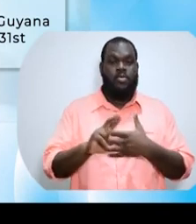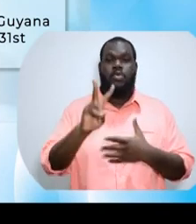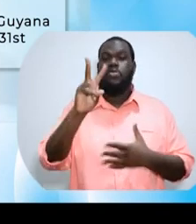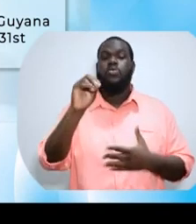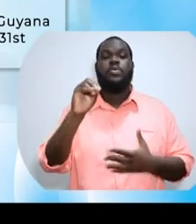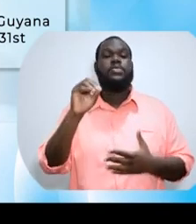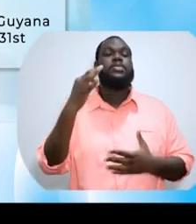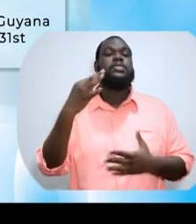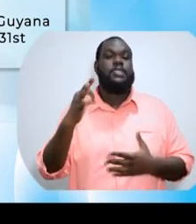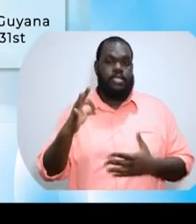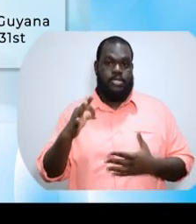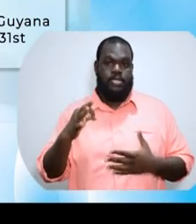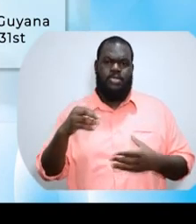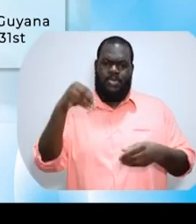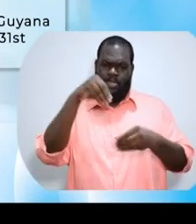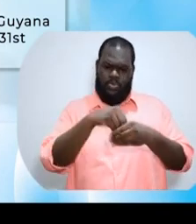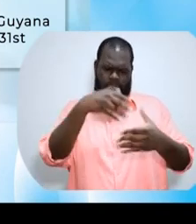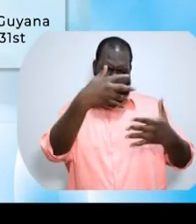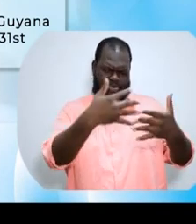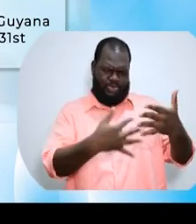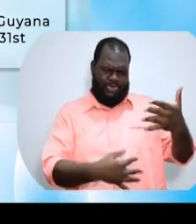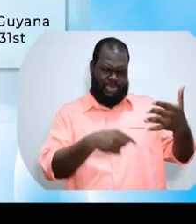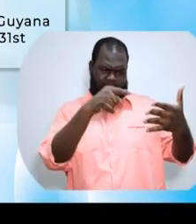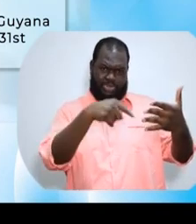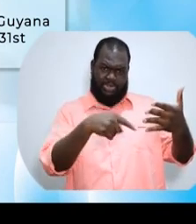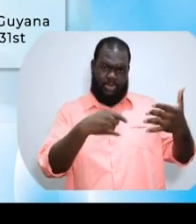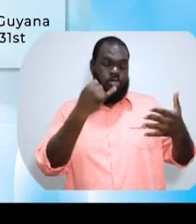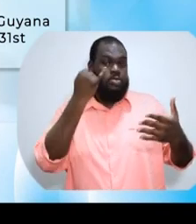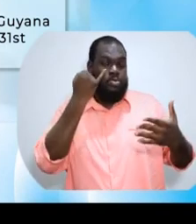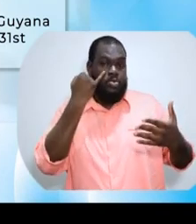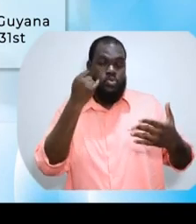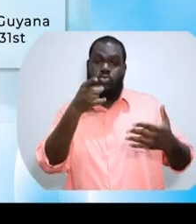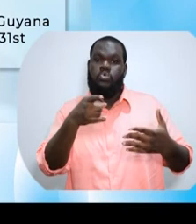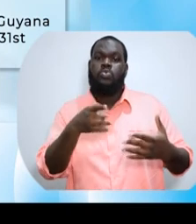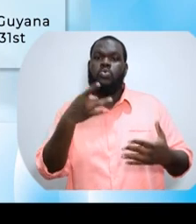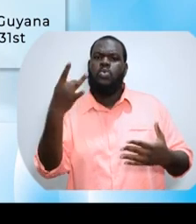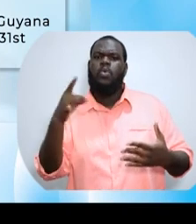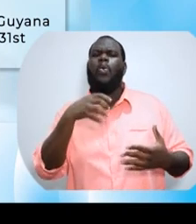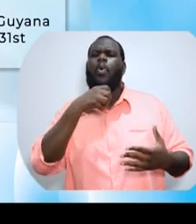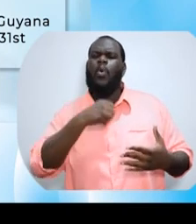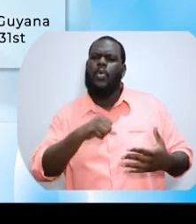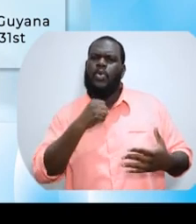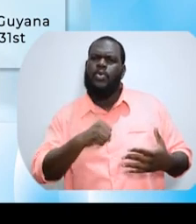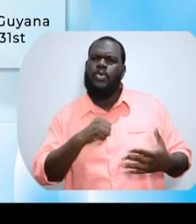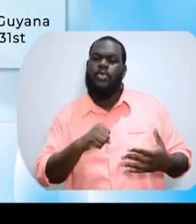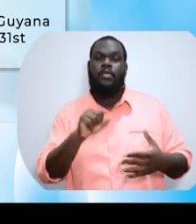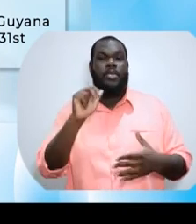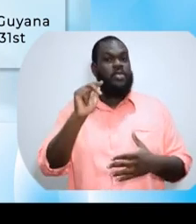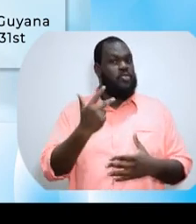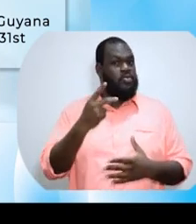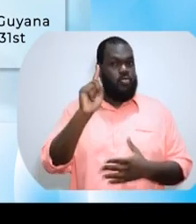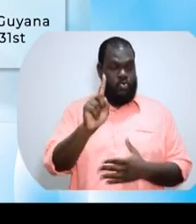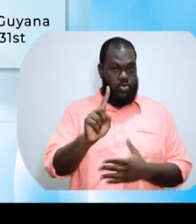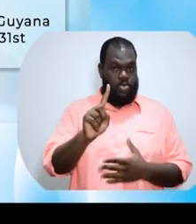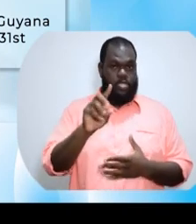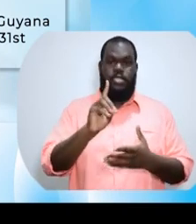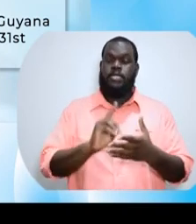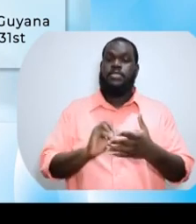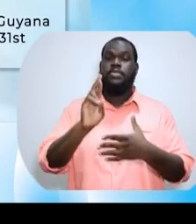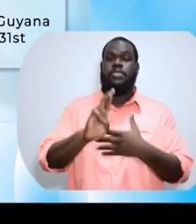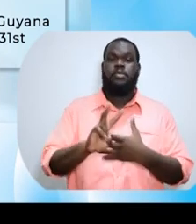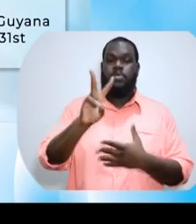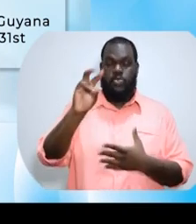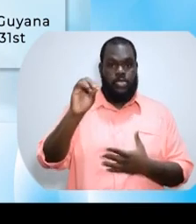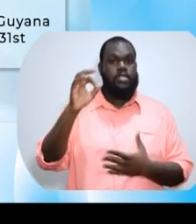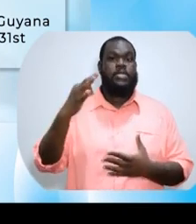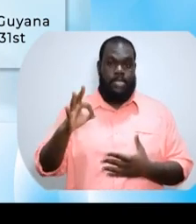be on the list if you will be 18 years or older by the 31st of December 2019, a Guyanese